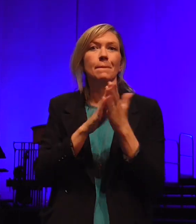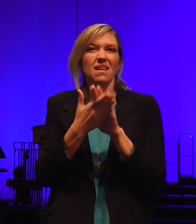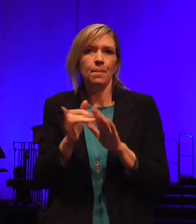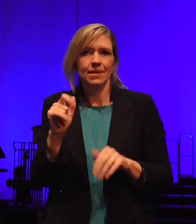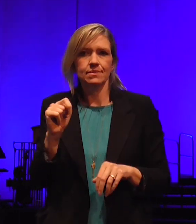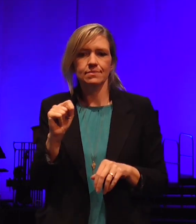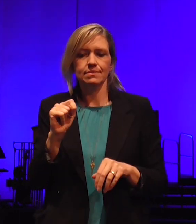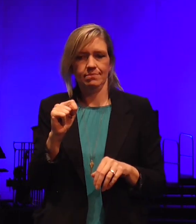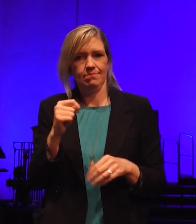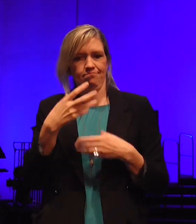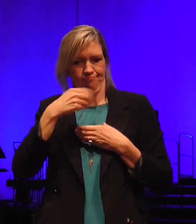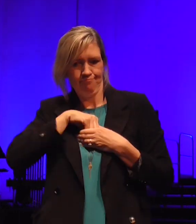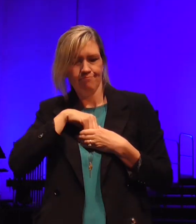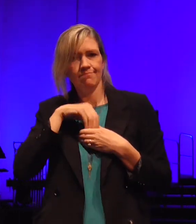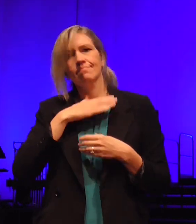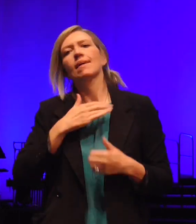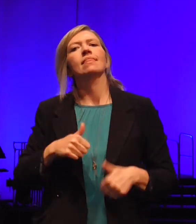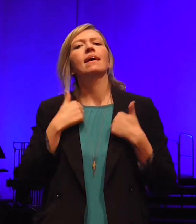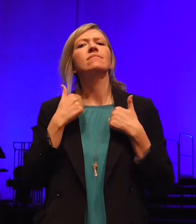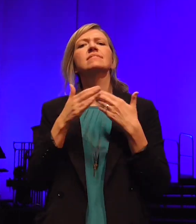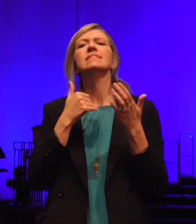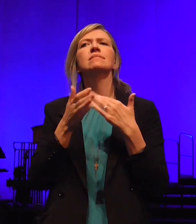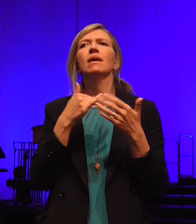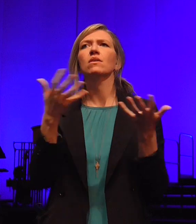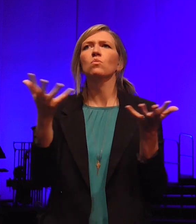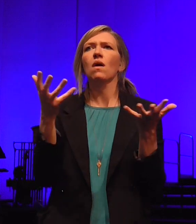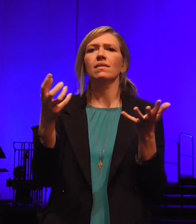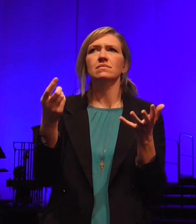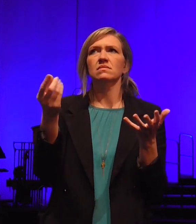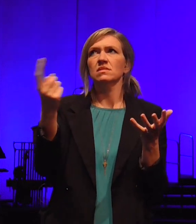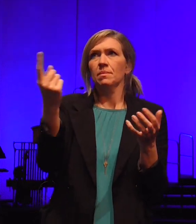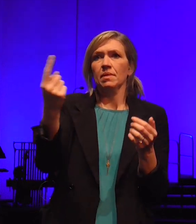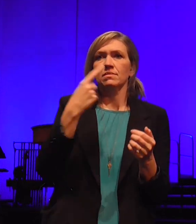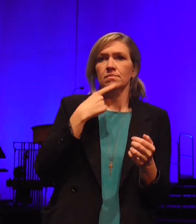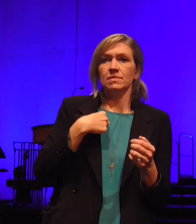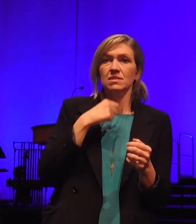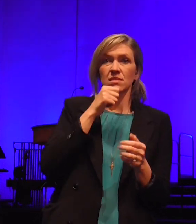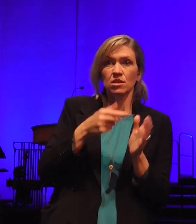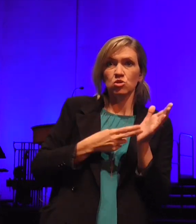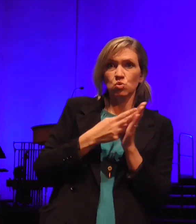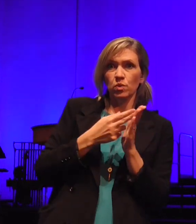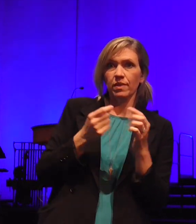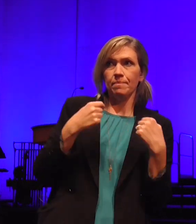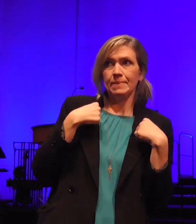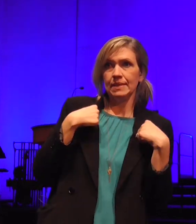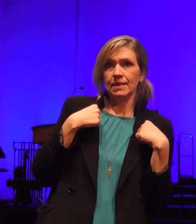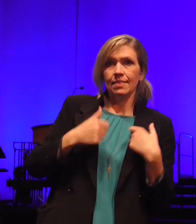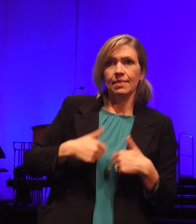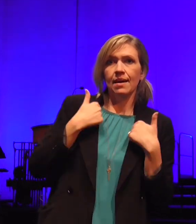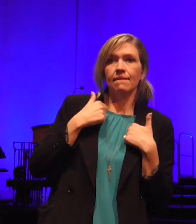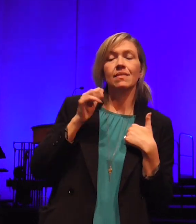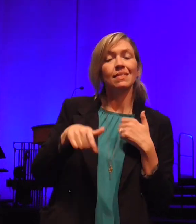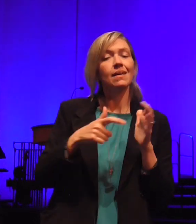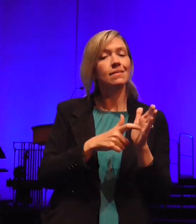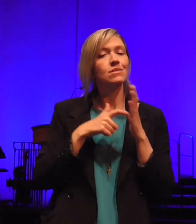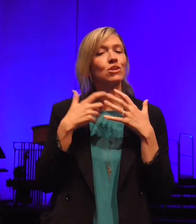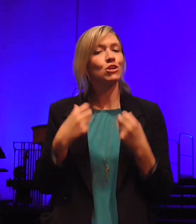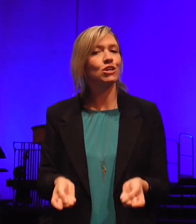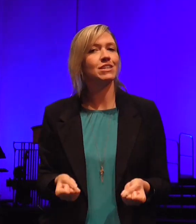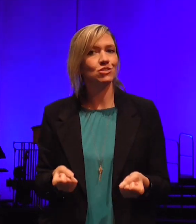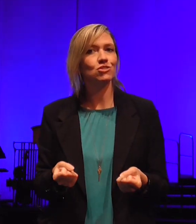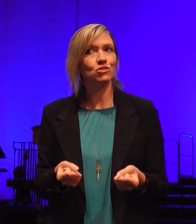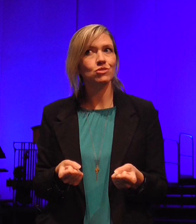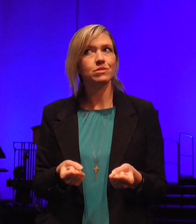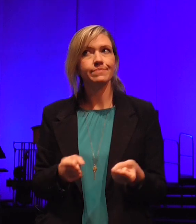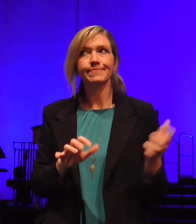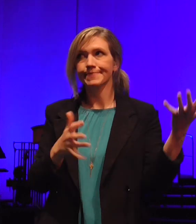my life. No matter what comes back at me to tell me it isn't the truth of who I am or of life itself. That takes courage